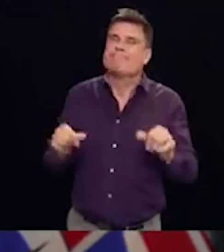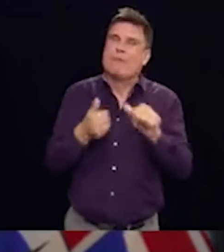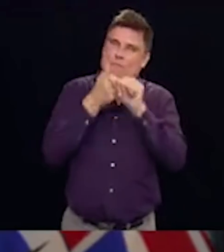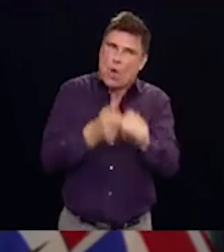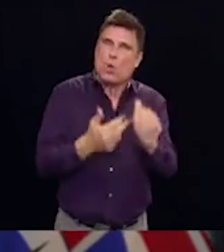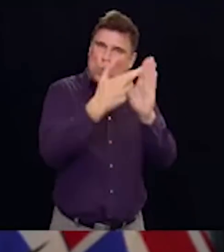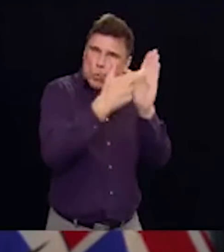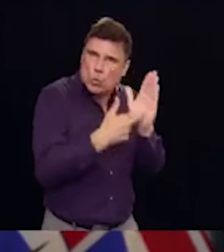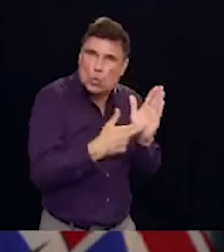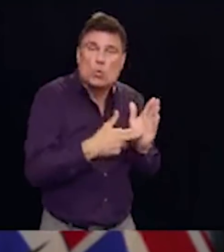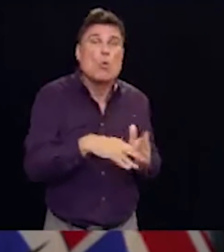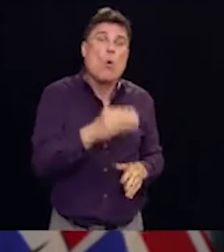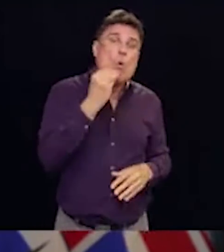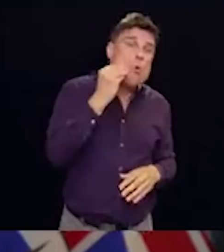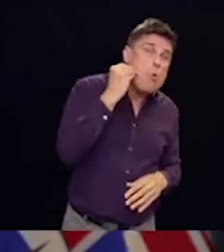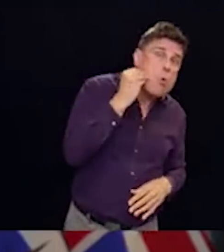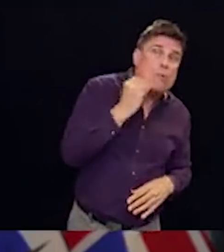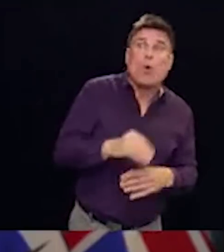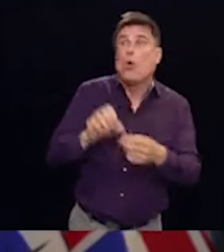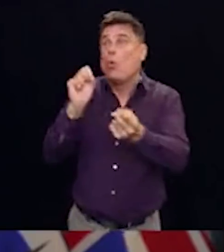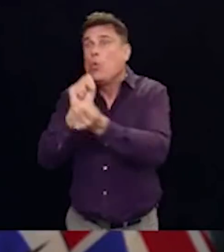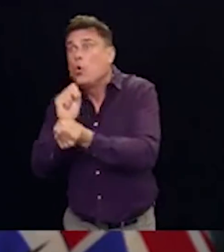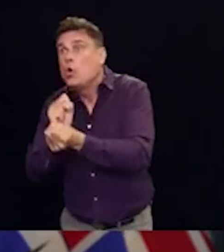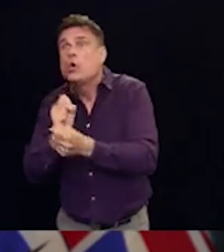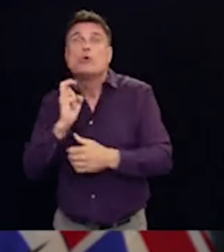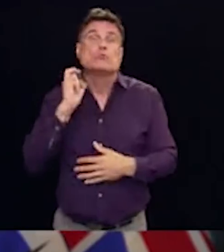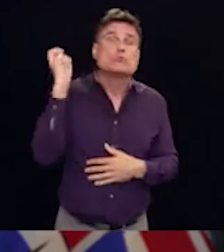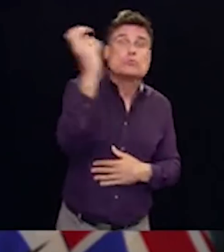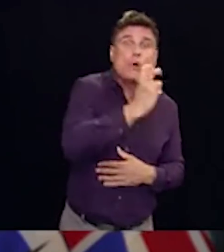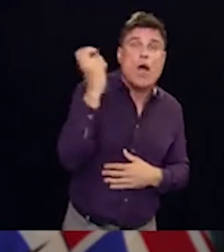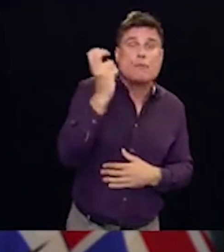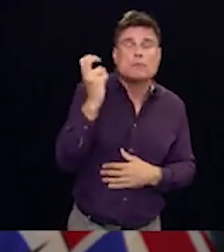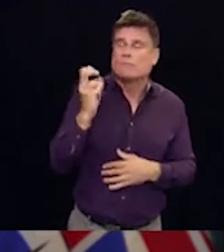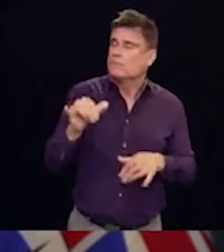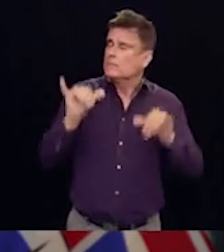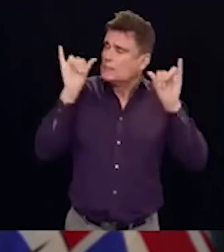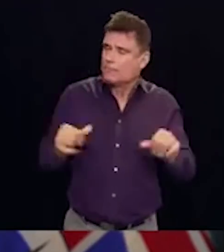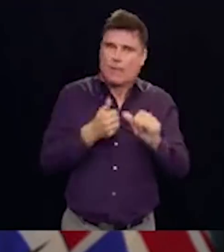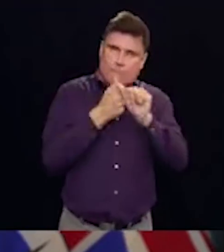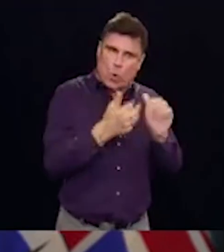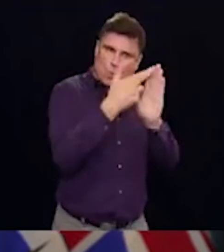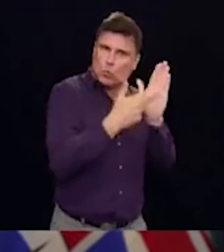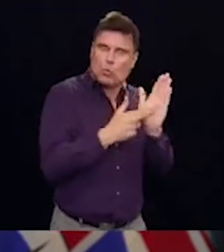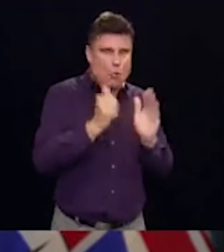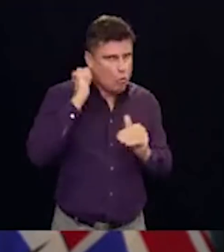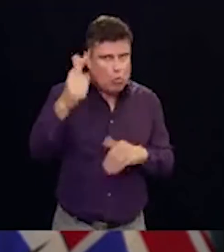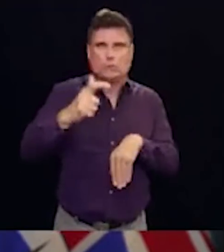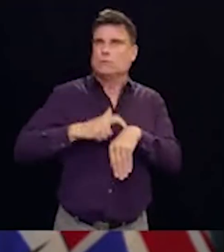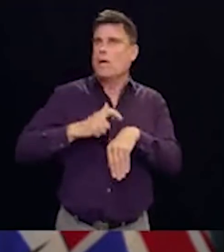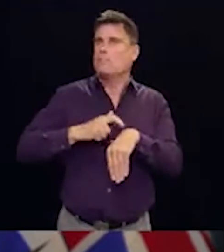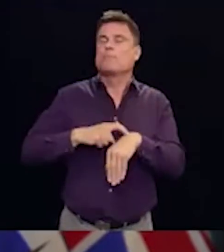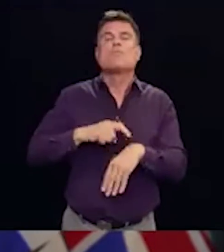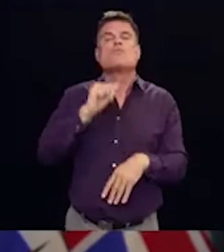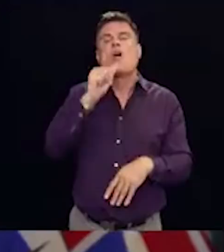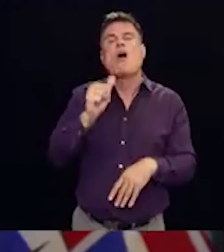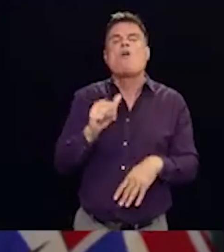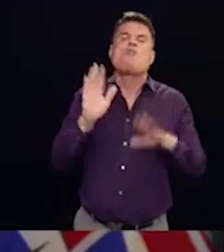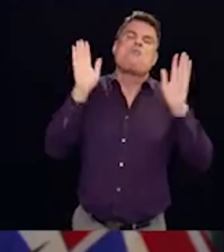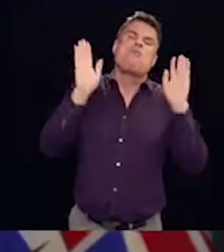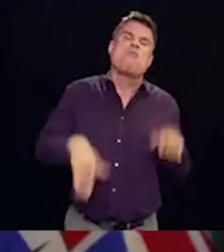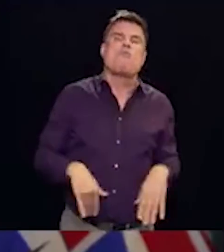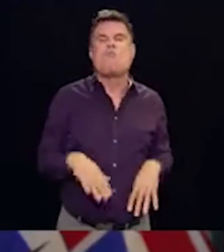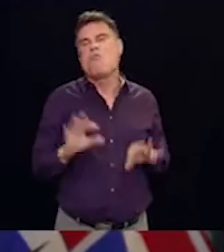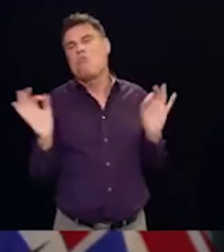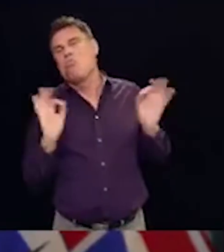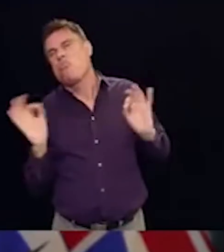We can't afford to have exceptions or half measures. Businesses need to be aware that you are responsible for